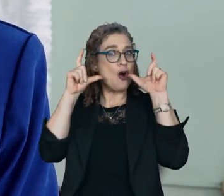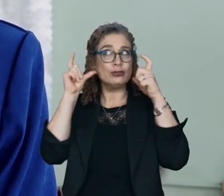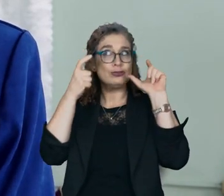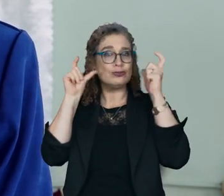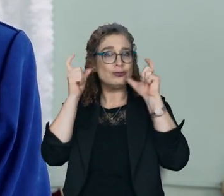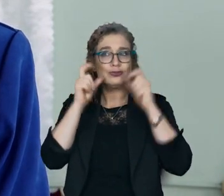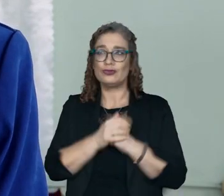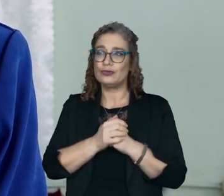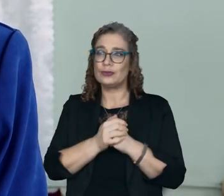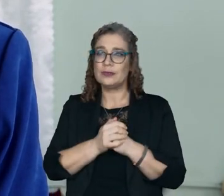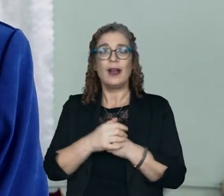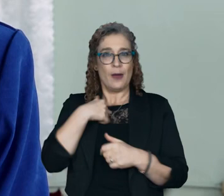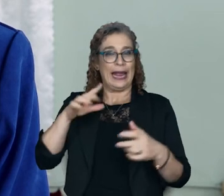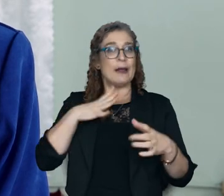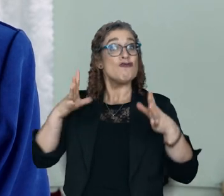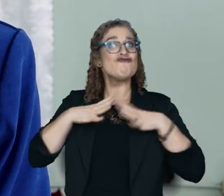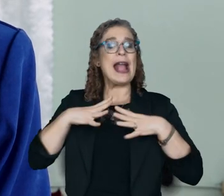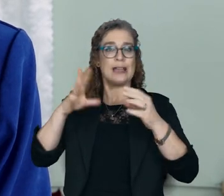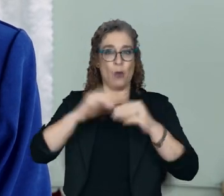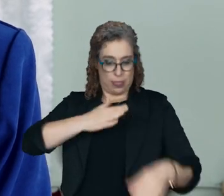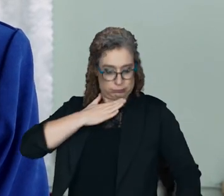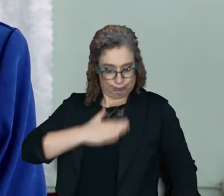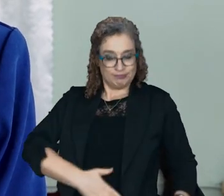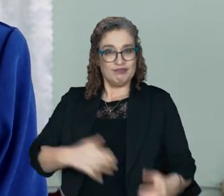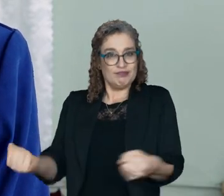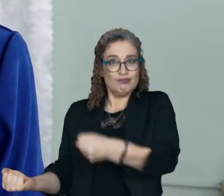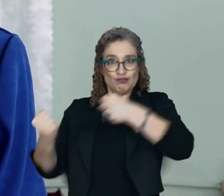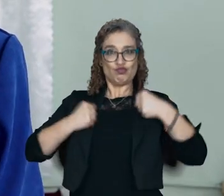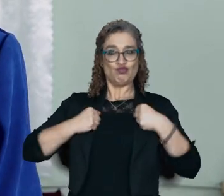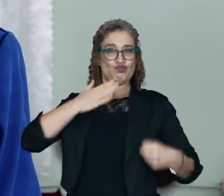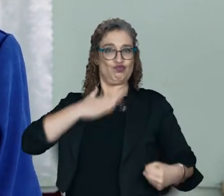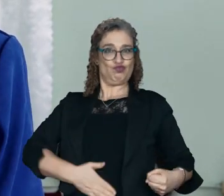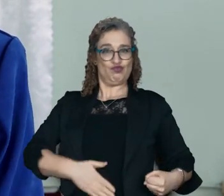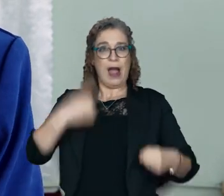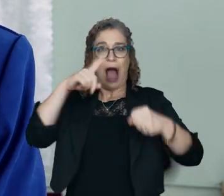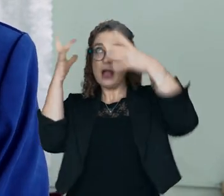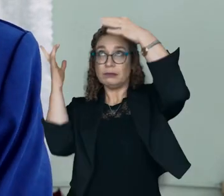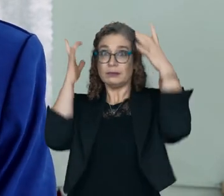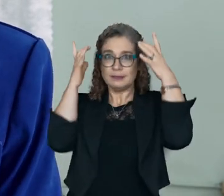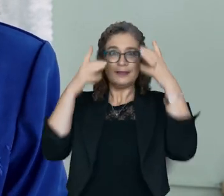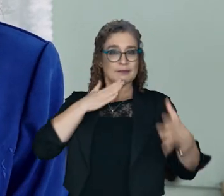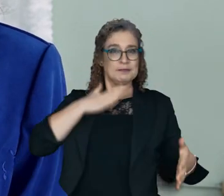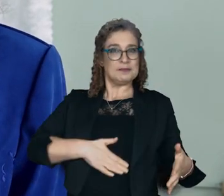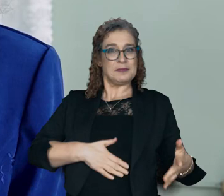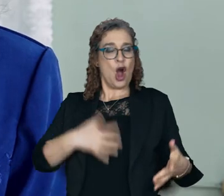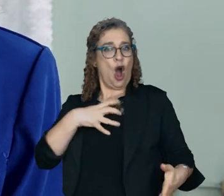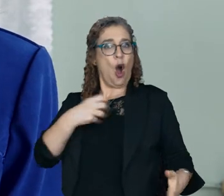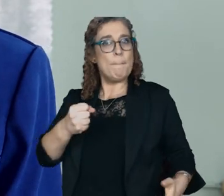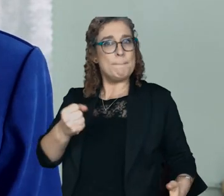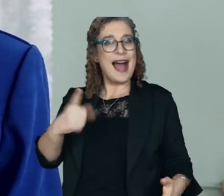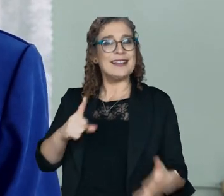clothed with the breastplate of hope and love. He says we